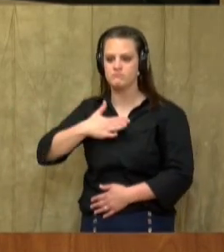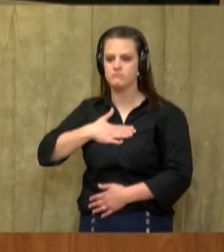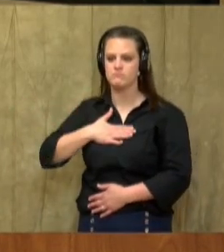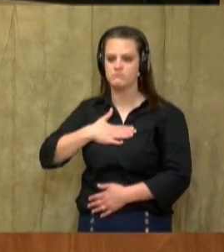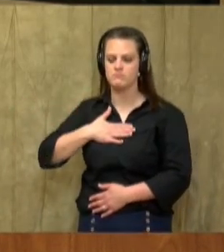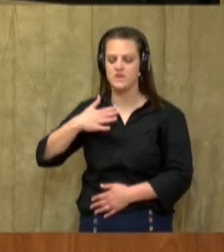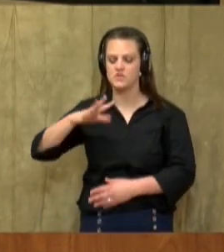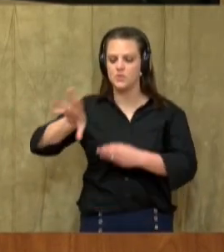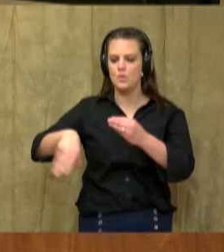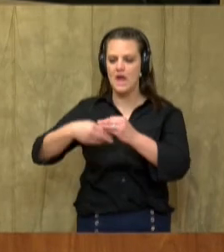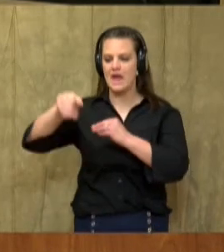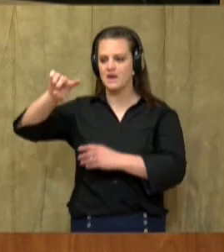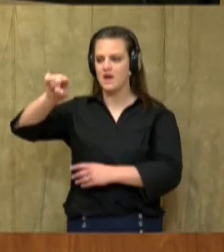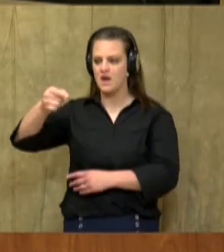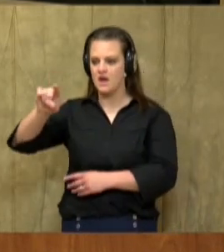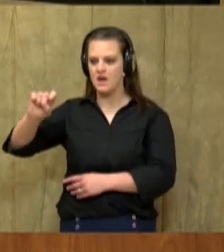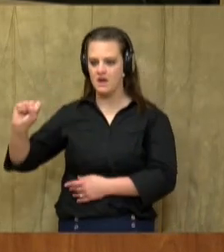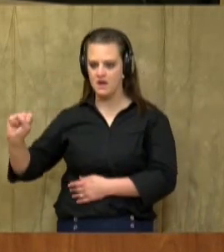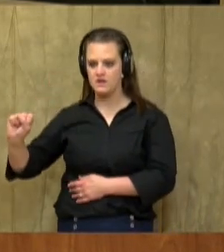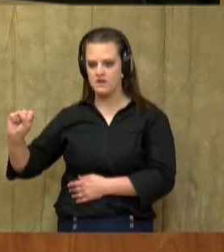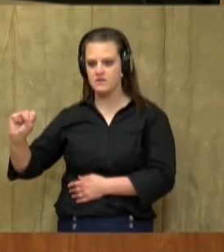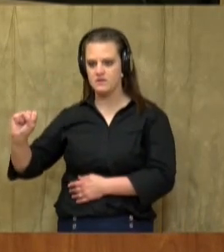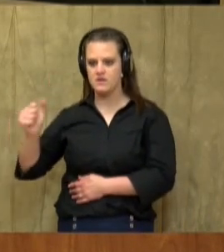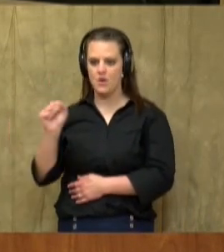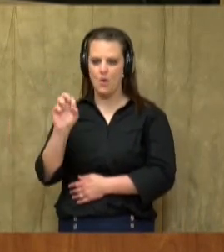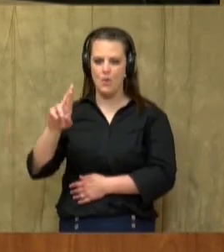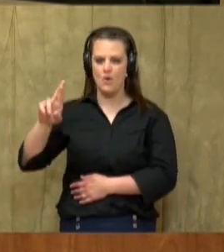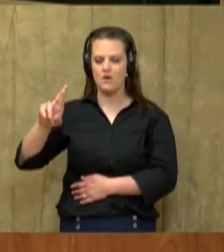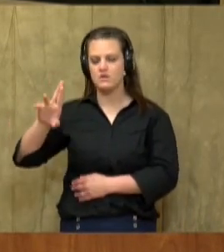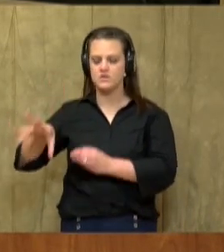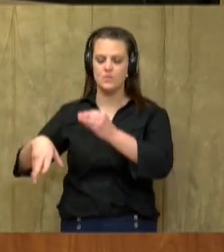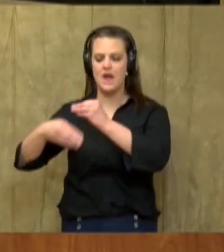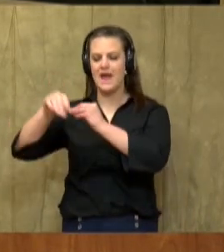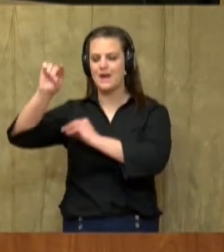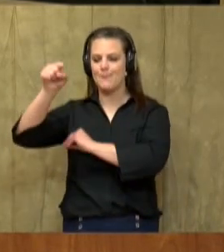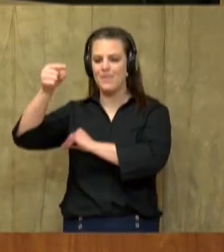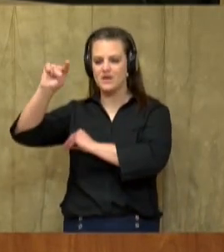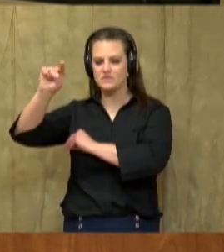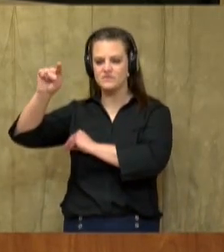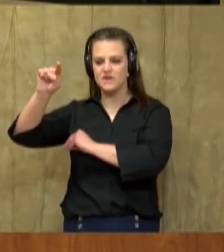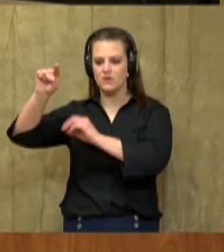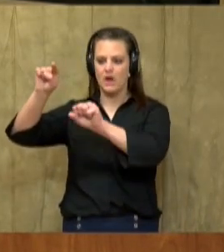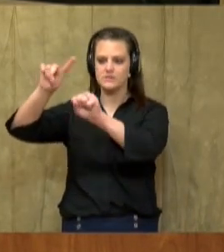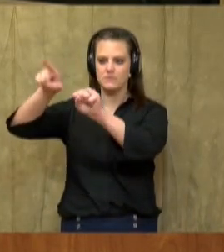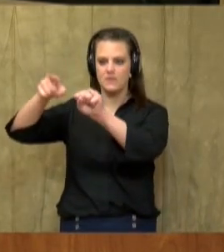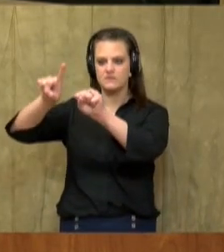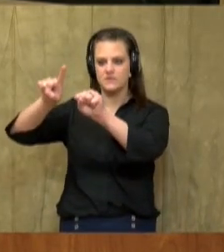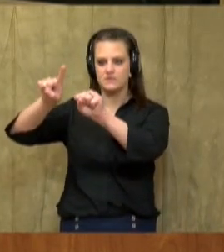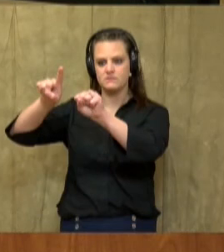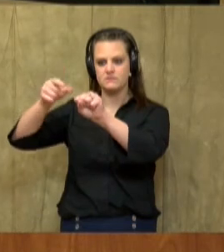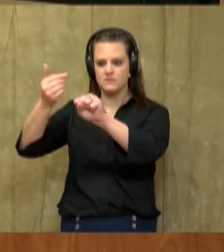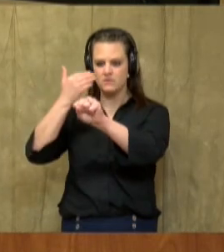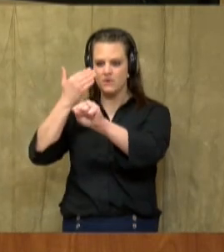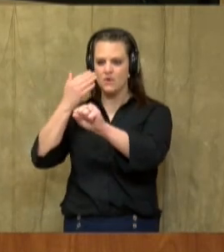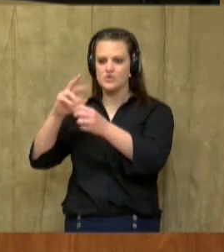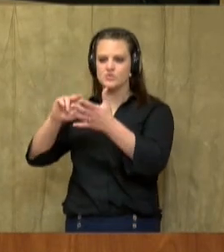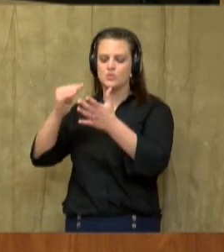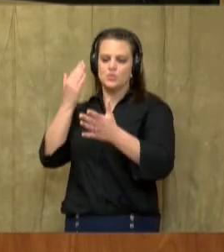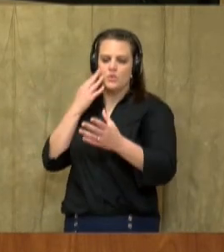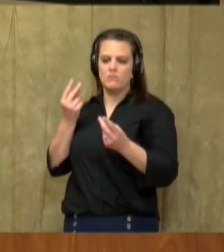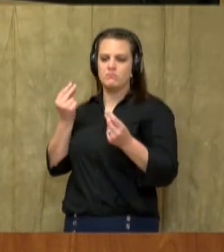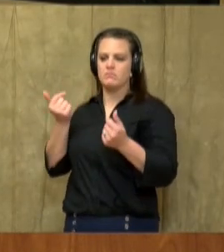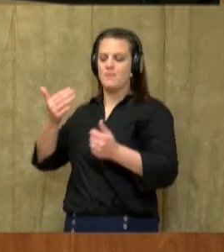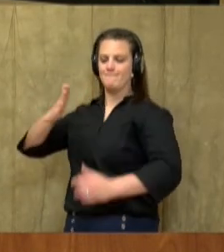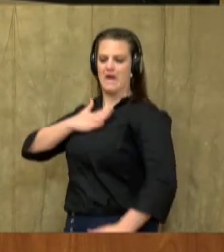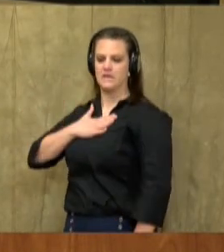add the apostrophe S or you add just the apostrophe to the S so that you know that that belongs to